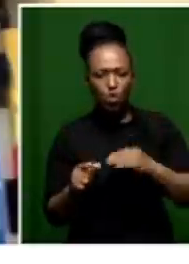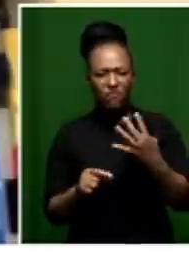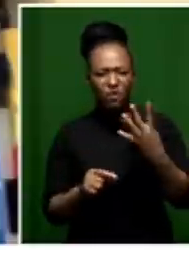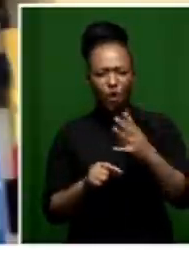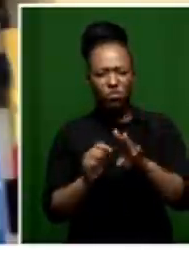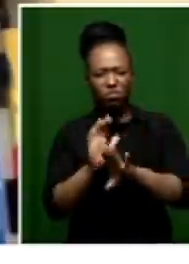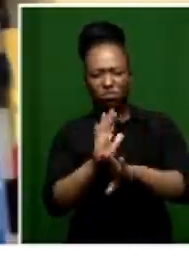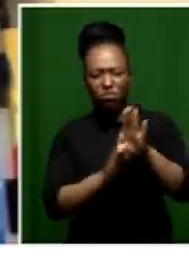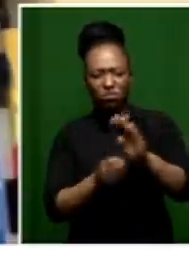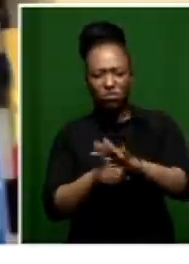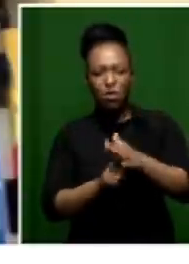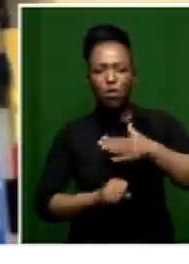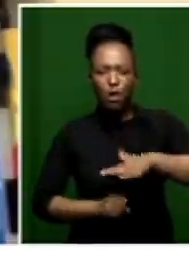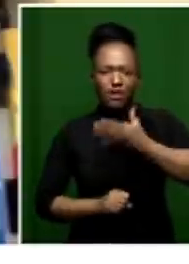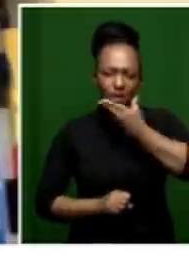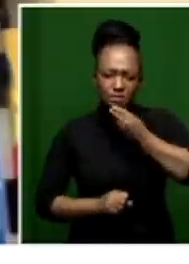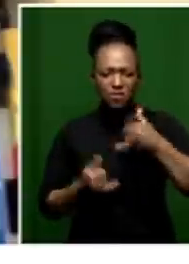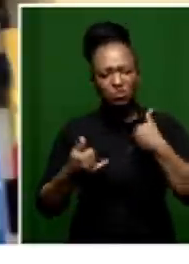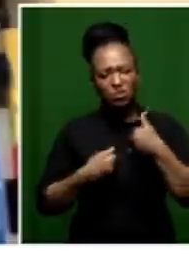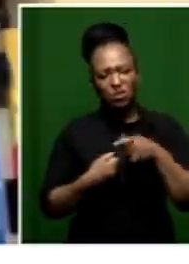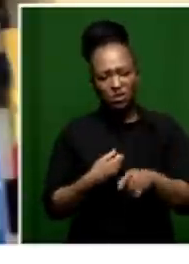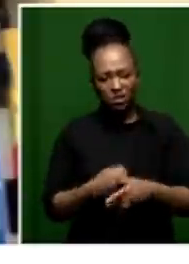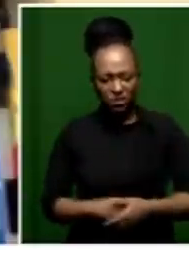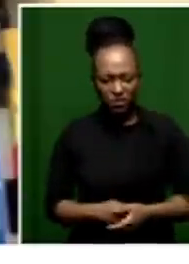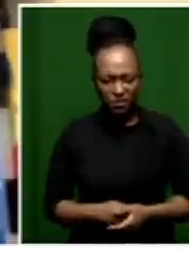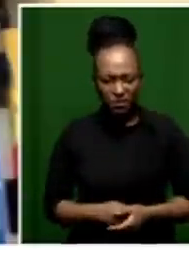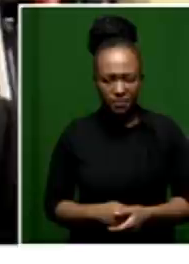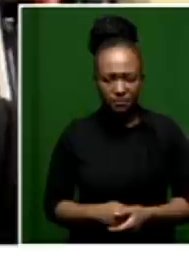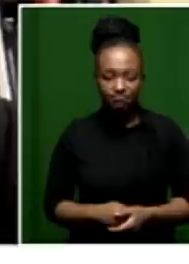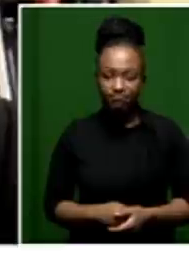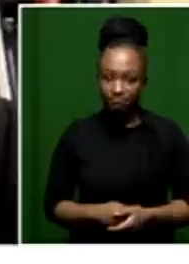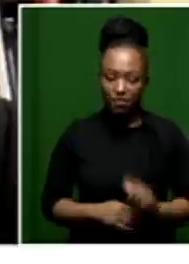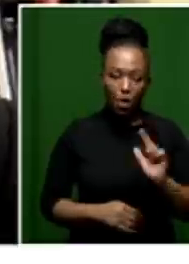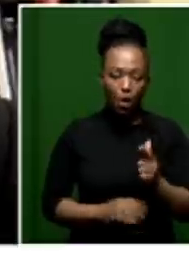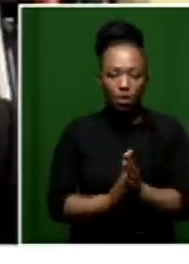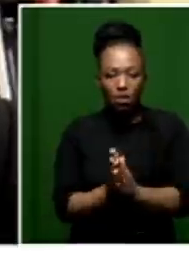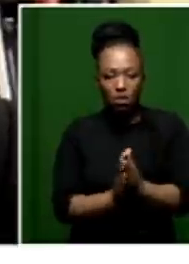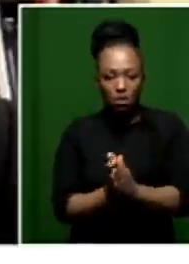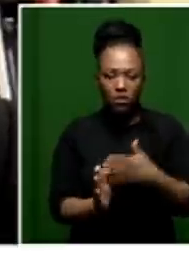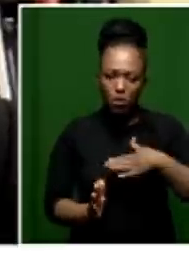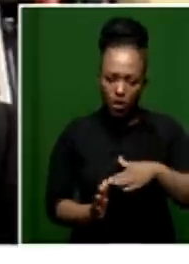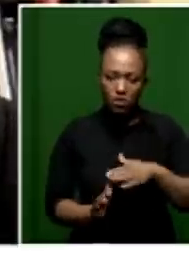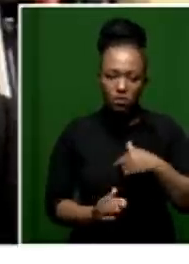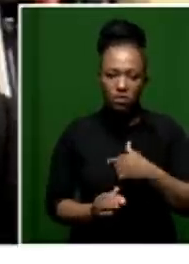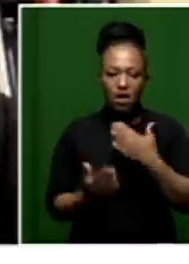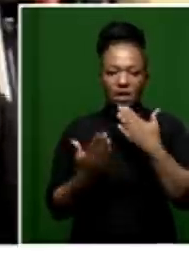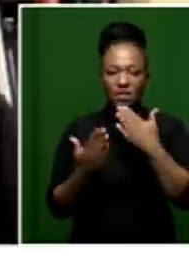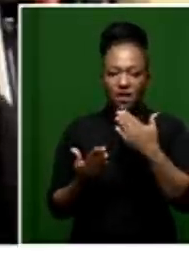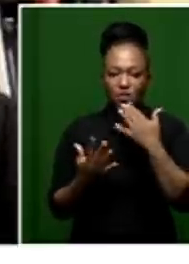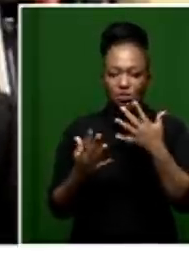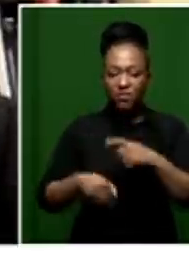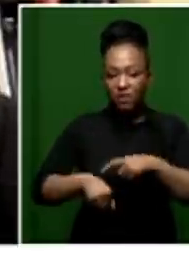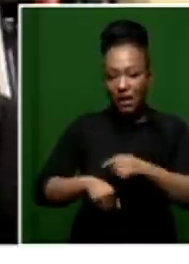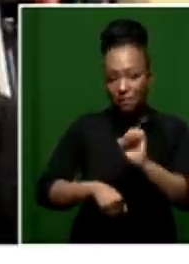really a happy Christmas this year. Yeah. I think that's what everybody's looking forward to. Professor Tulio de Olivier, thank you so much for